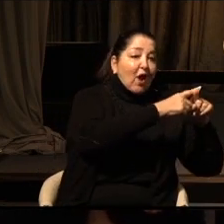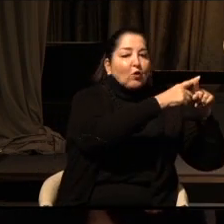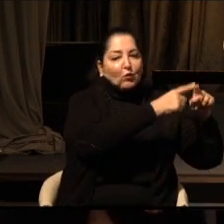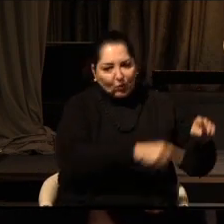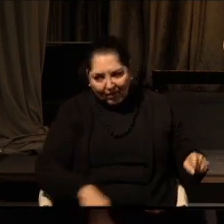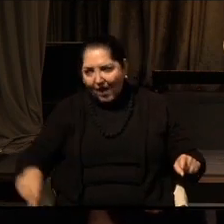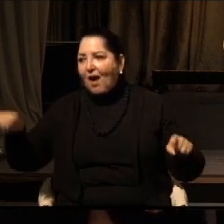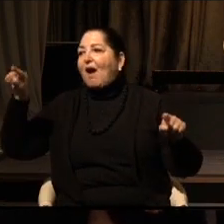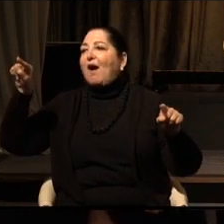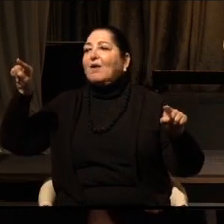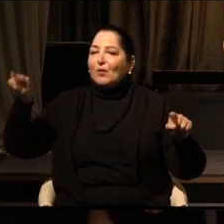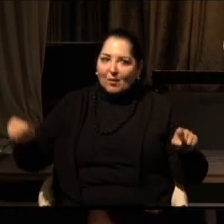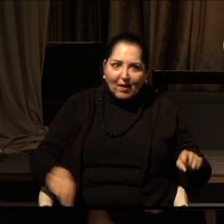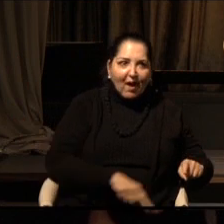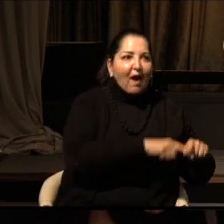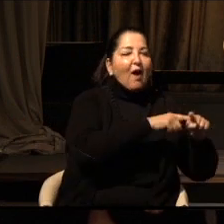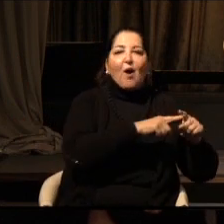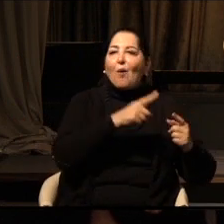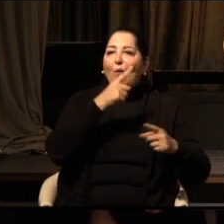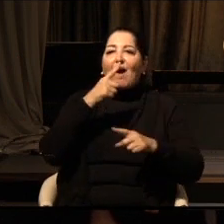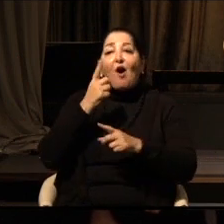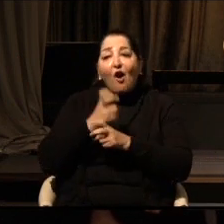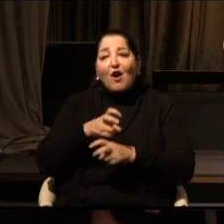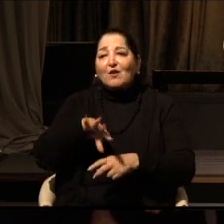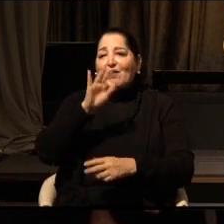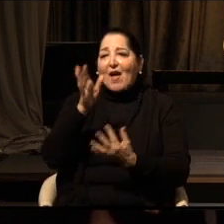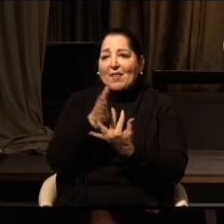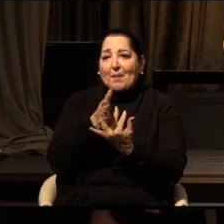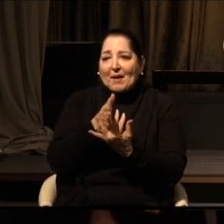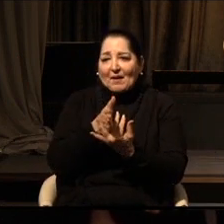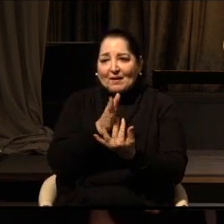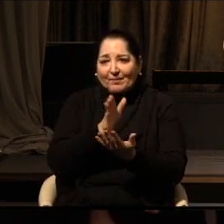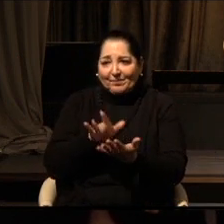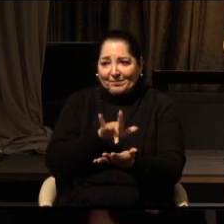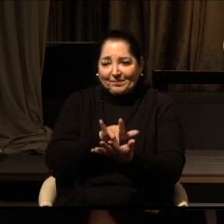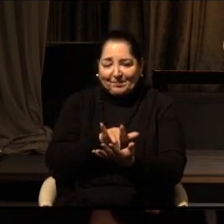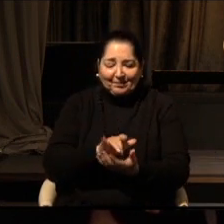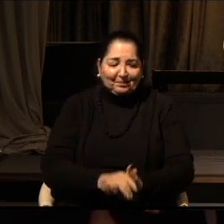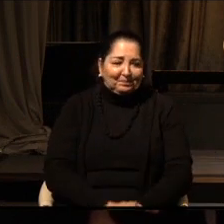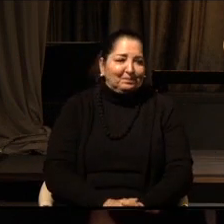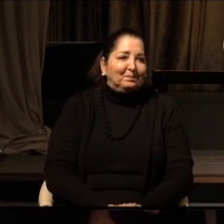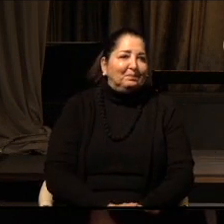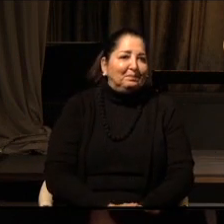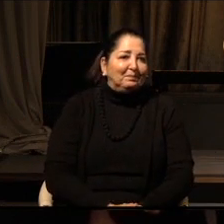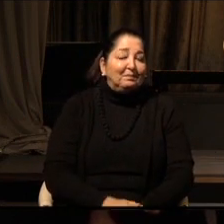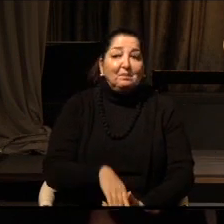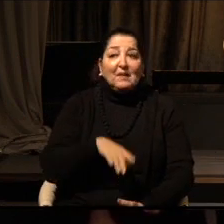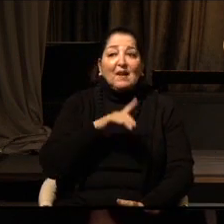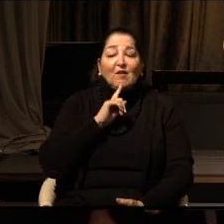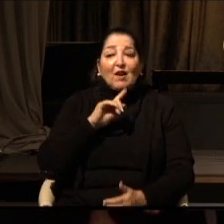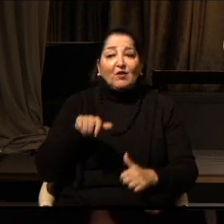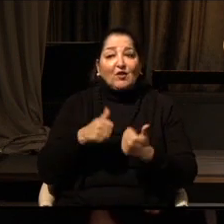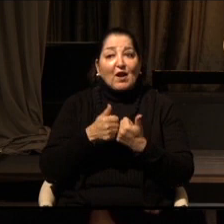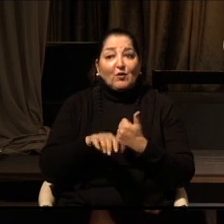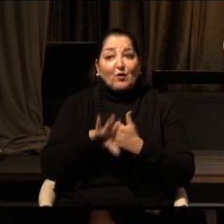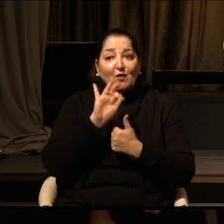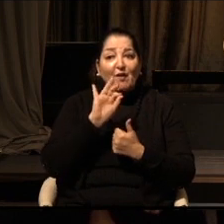other. And it's very challenging to find that, and there is